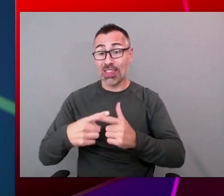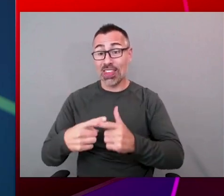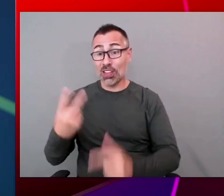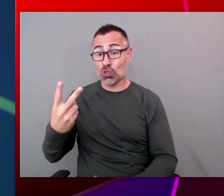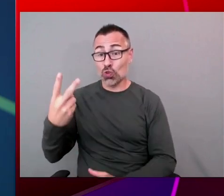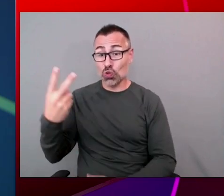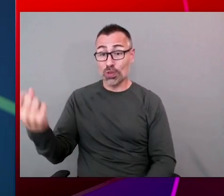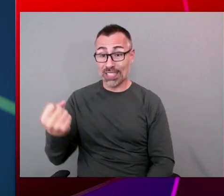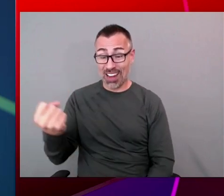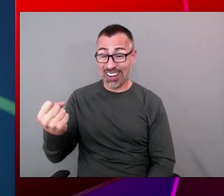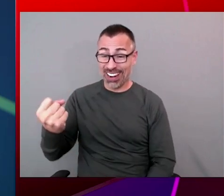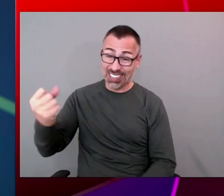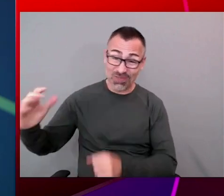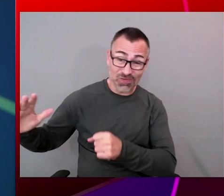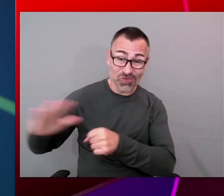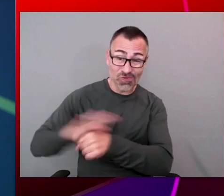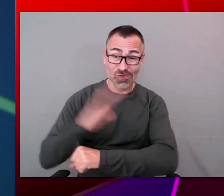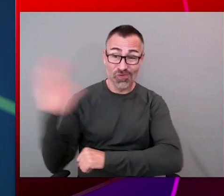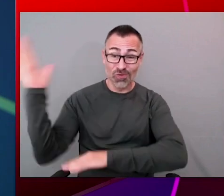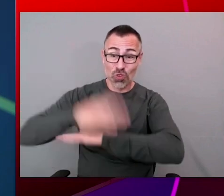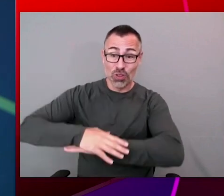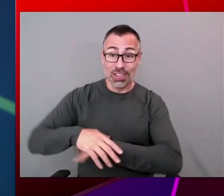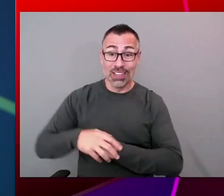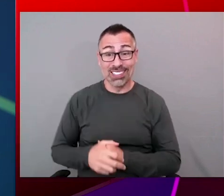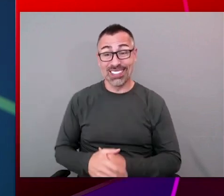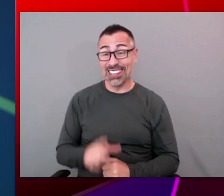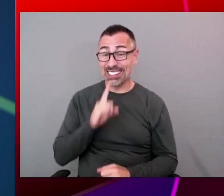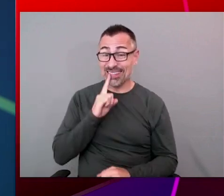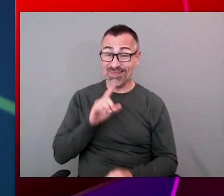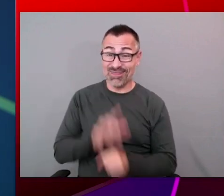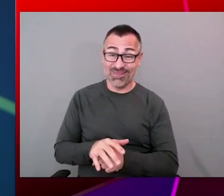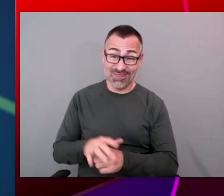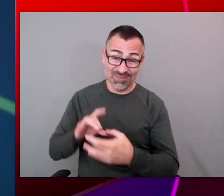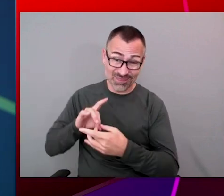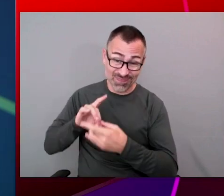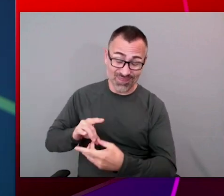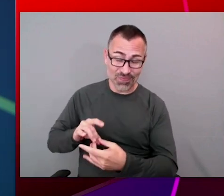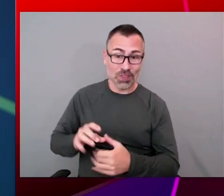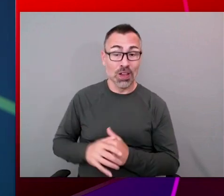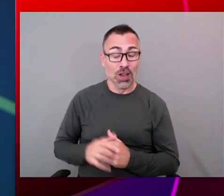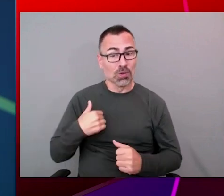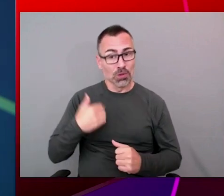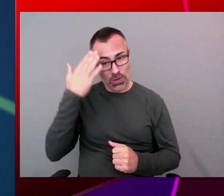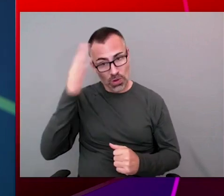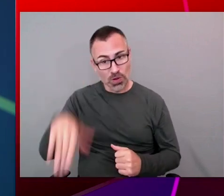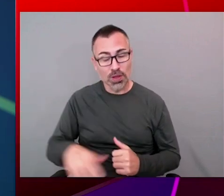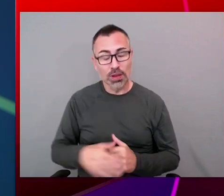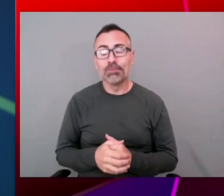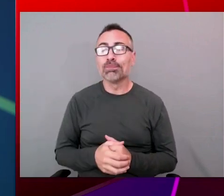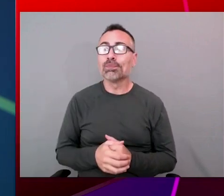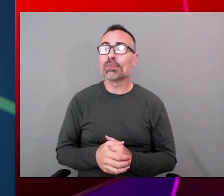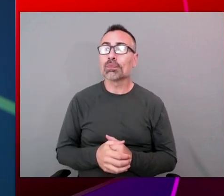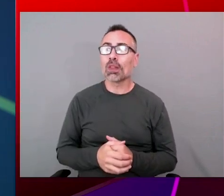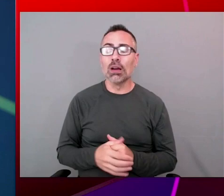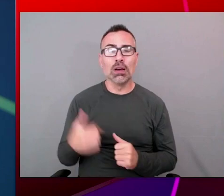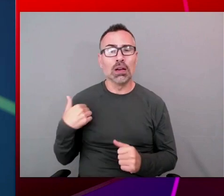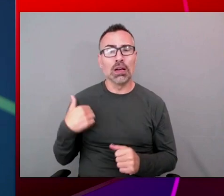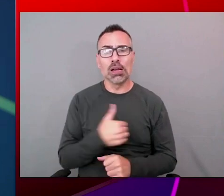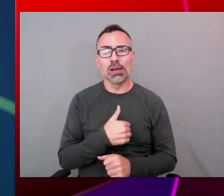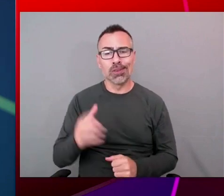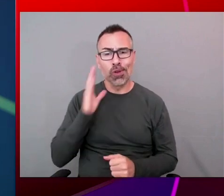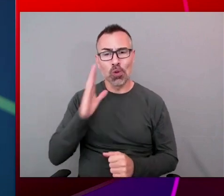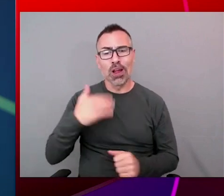commitment. That is, right? that is a commitment, yes. That's a commitment, and we acknowledge that. And then we're going to be hosting